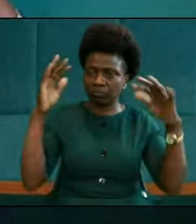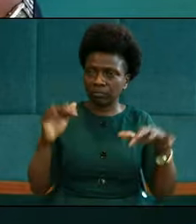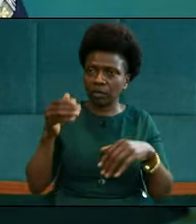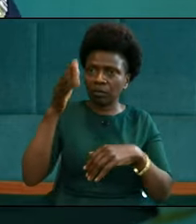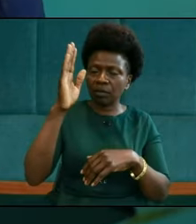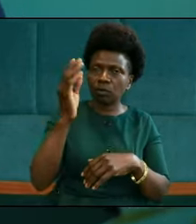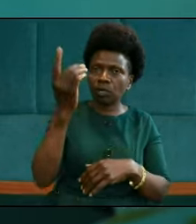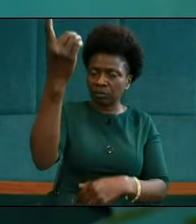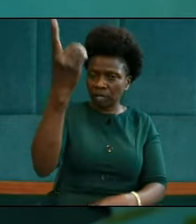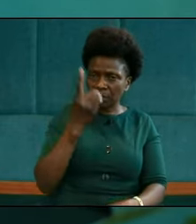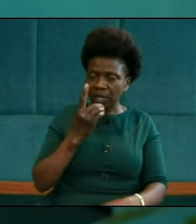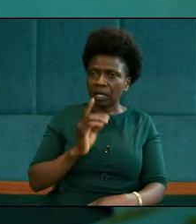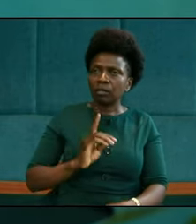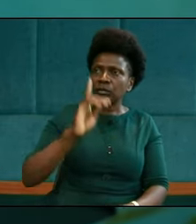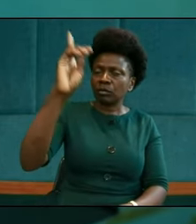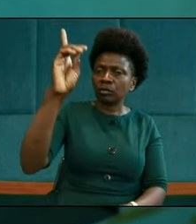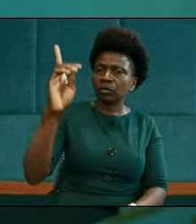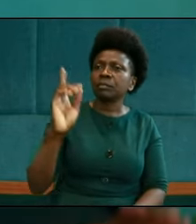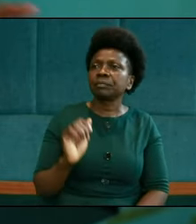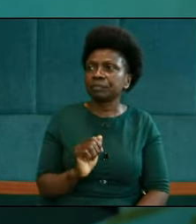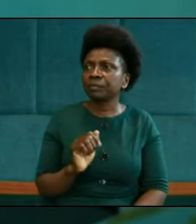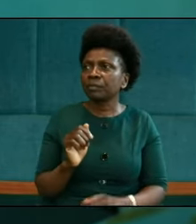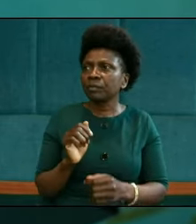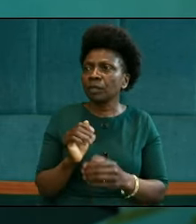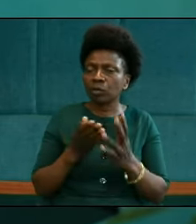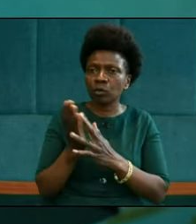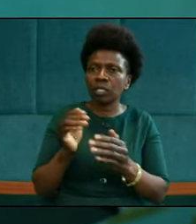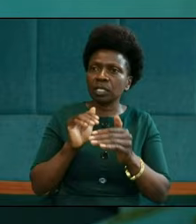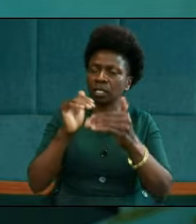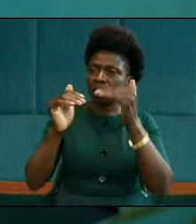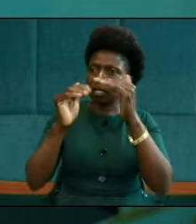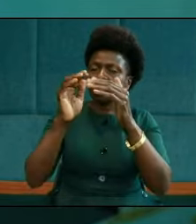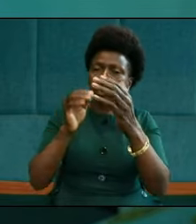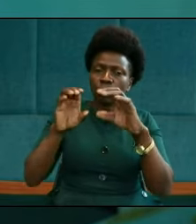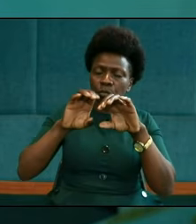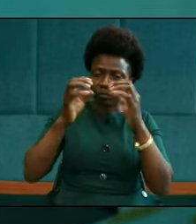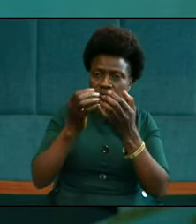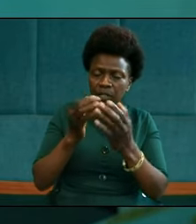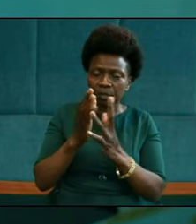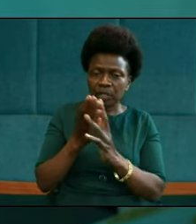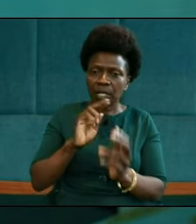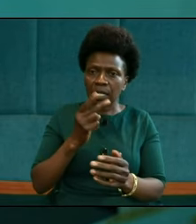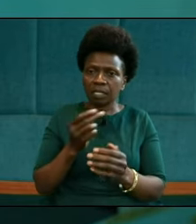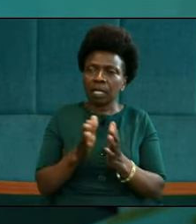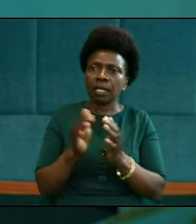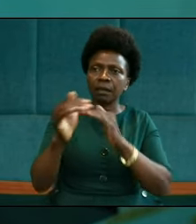was ascending and descending on this ladder. There is a communication between us and heaven.